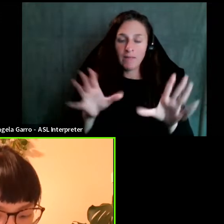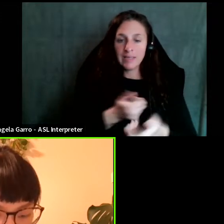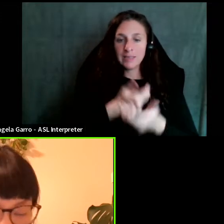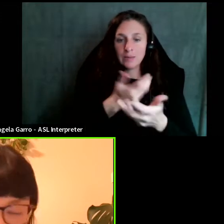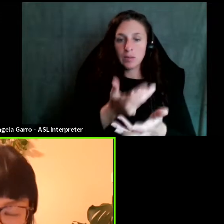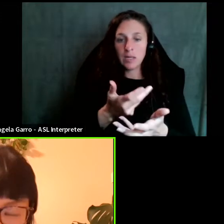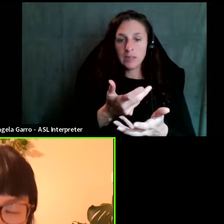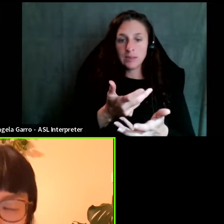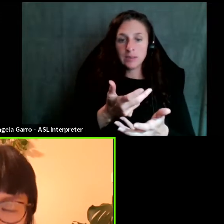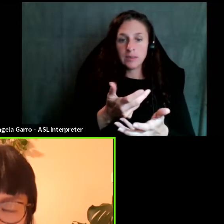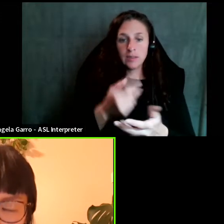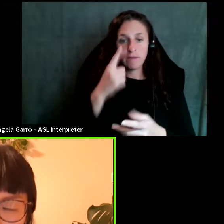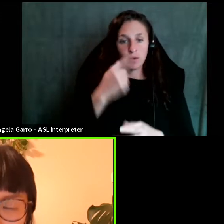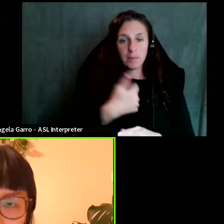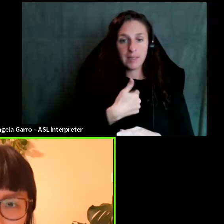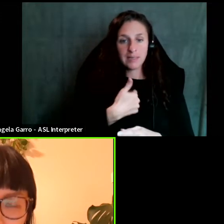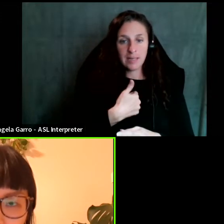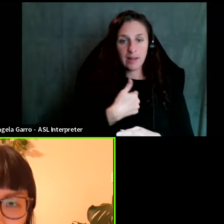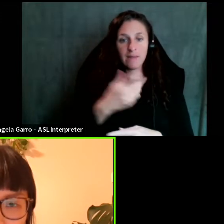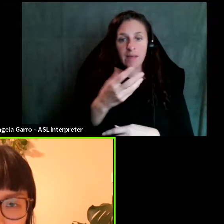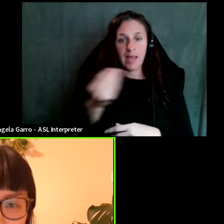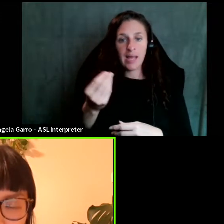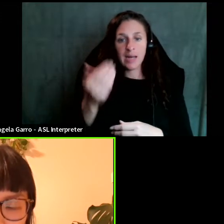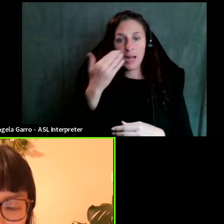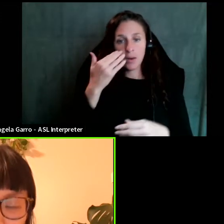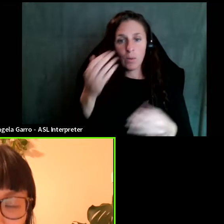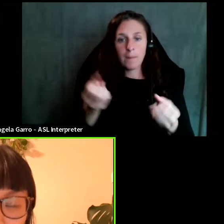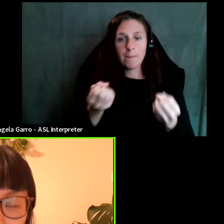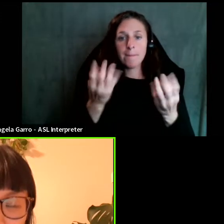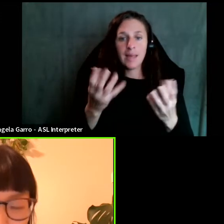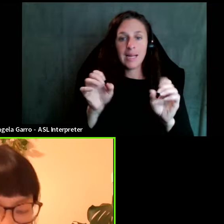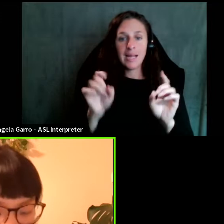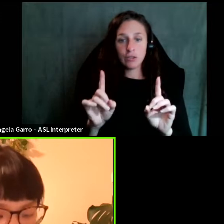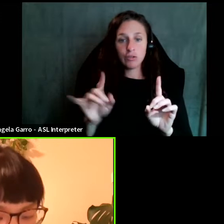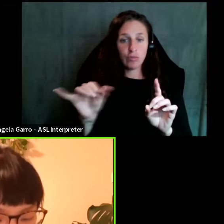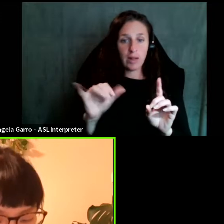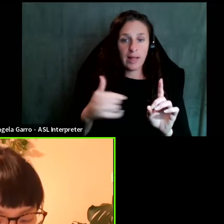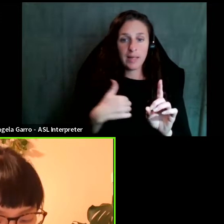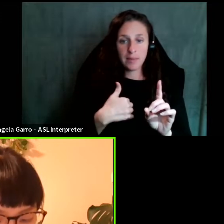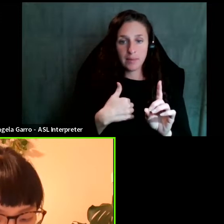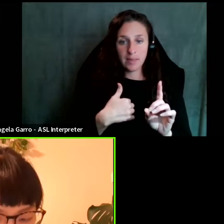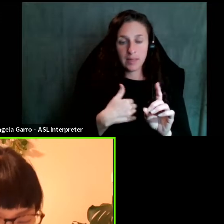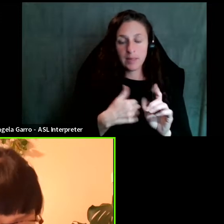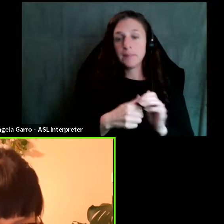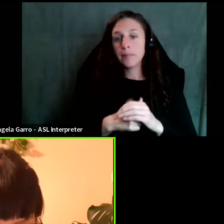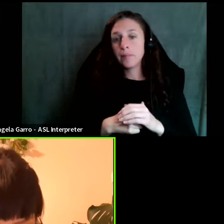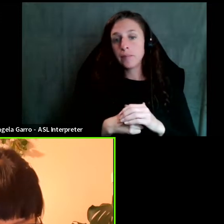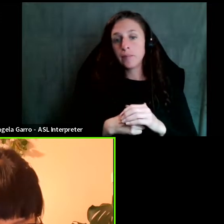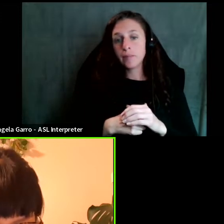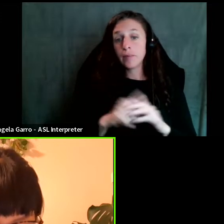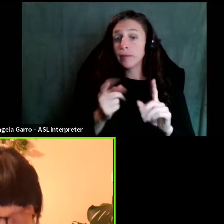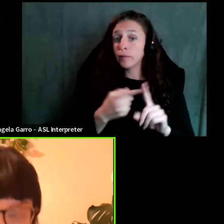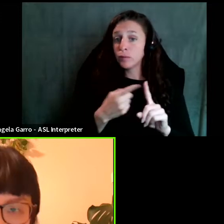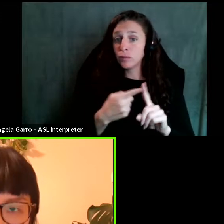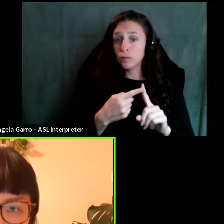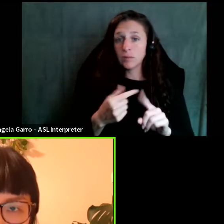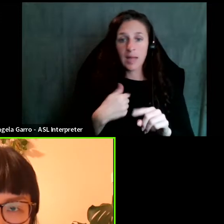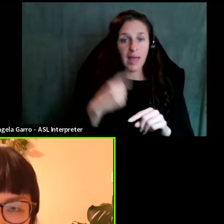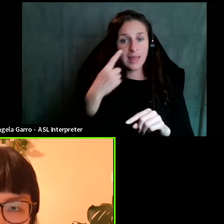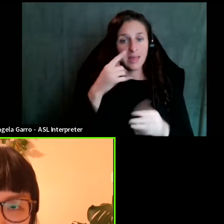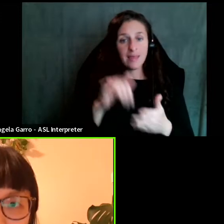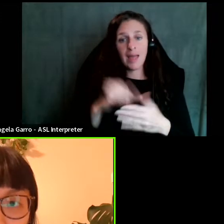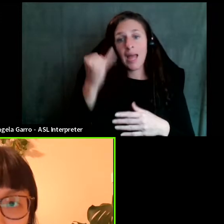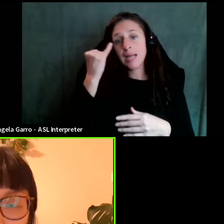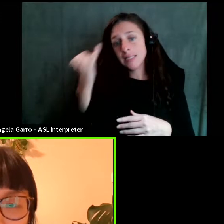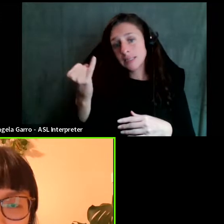of myself, and I know many educators like me. First of all, I think the idea